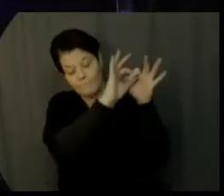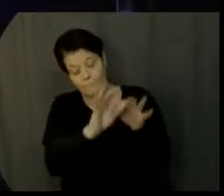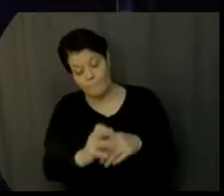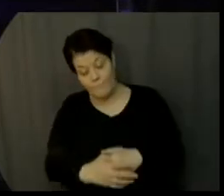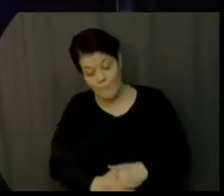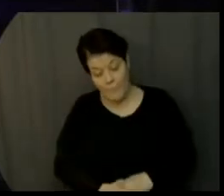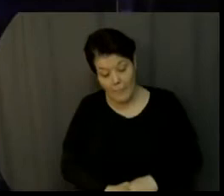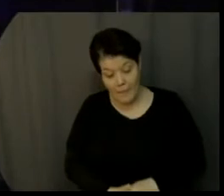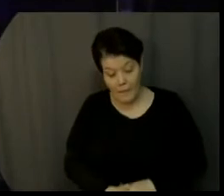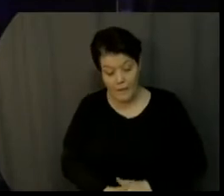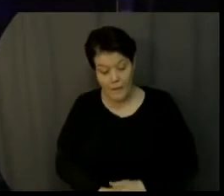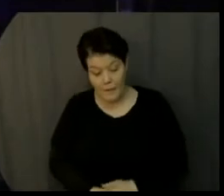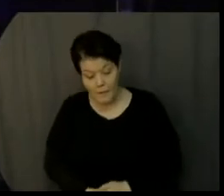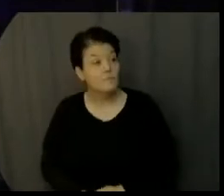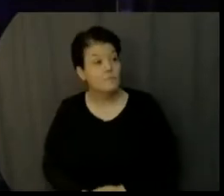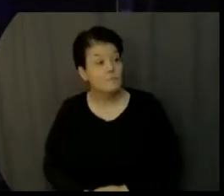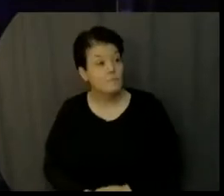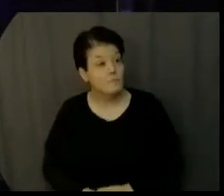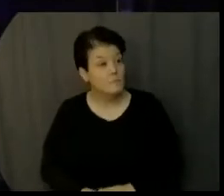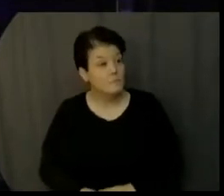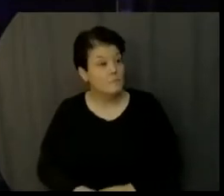Jesus is the real deal?